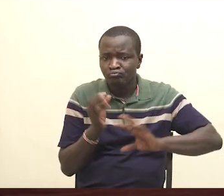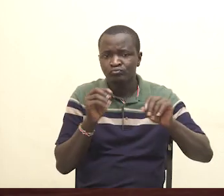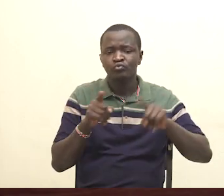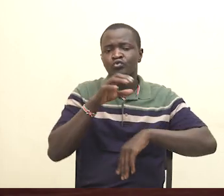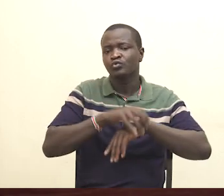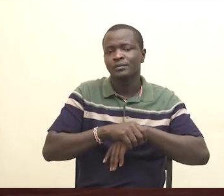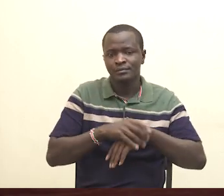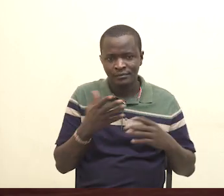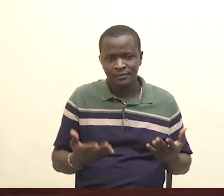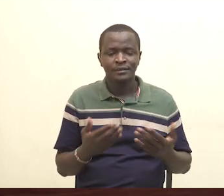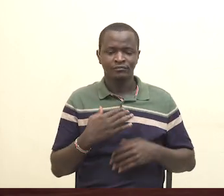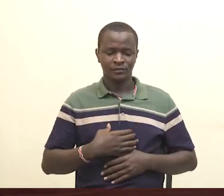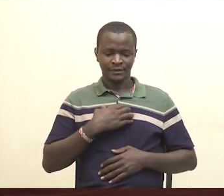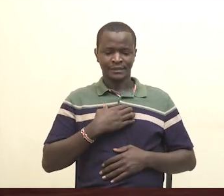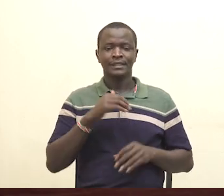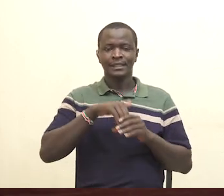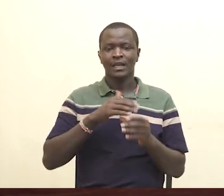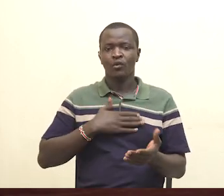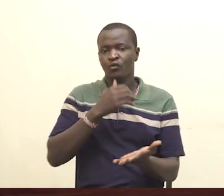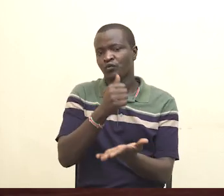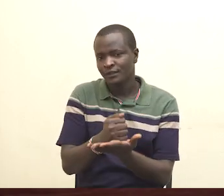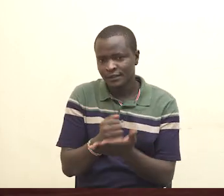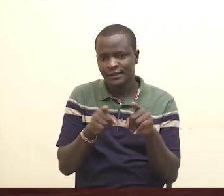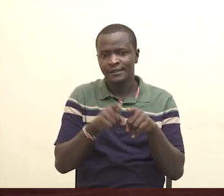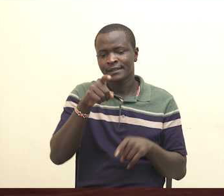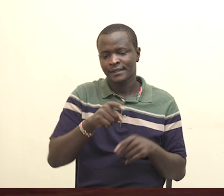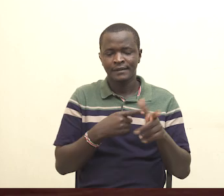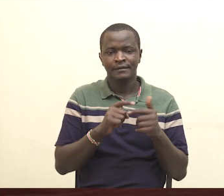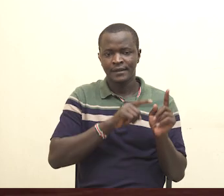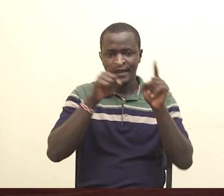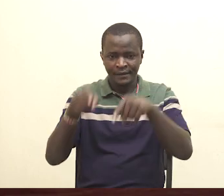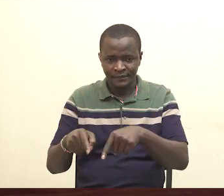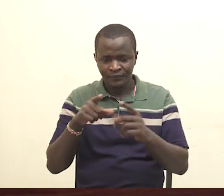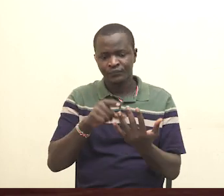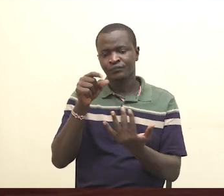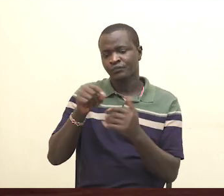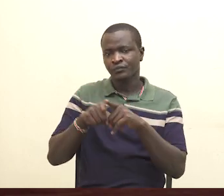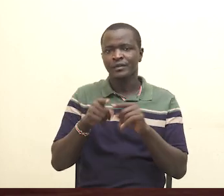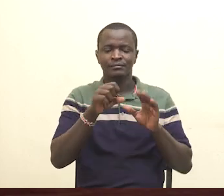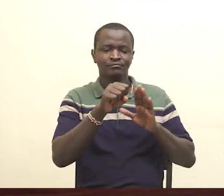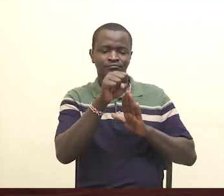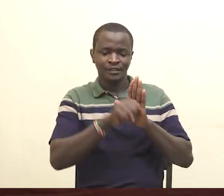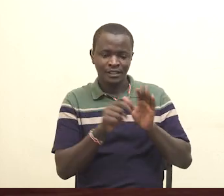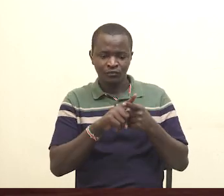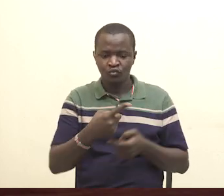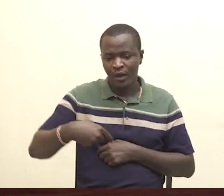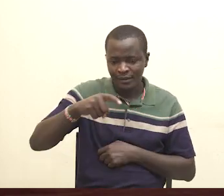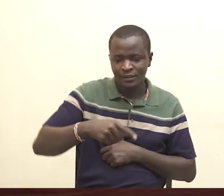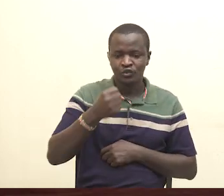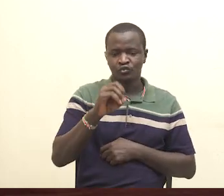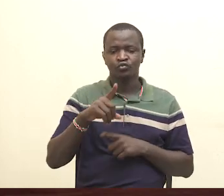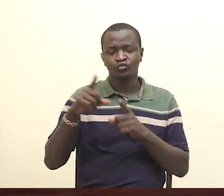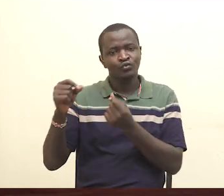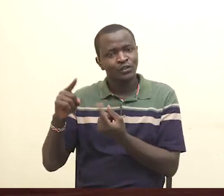got visitors in our office. And then when they came, they introduced the subject to us. So we went